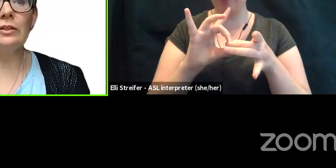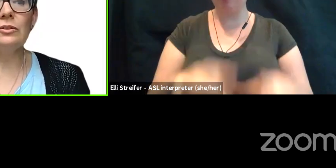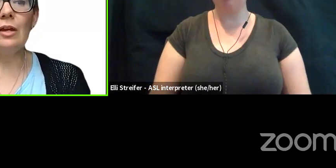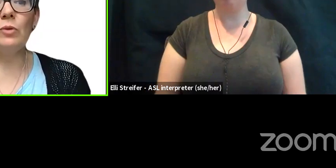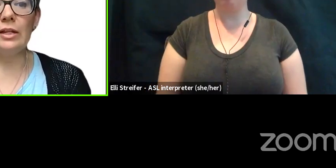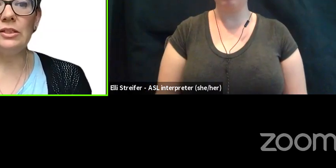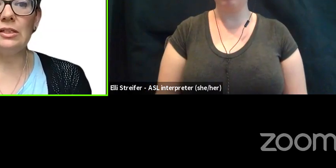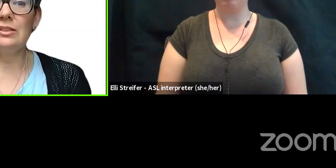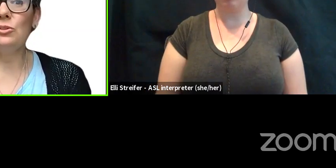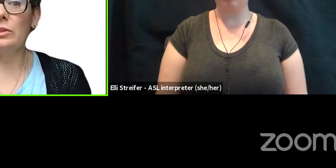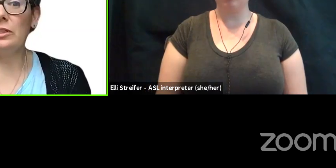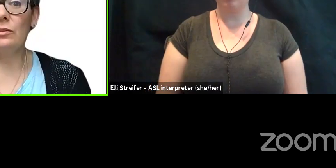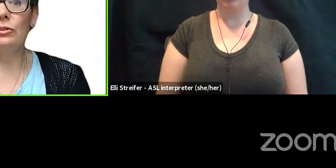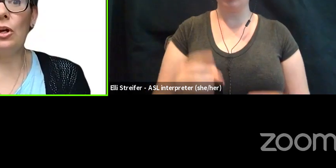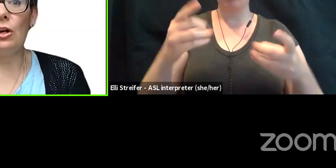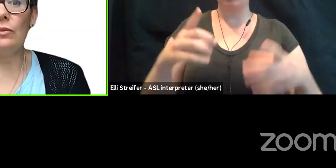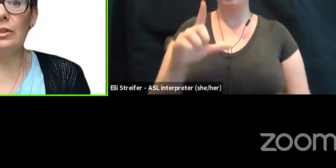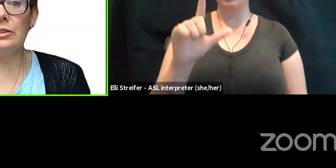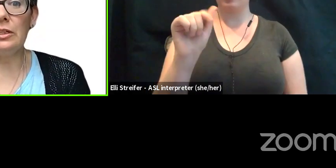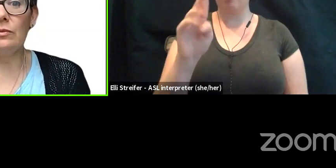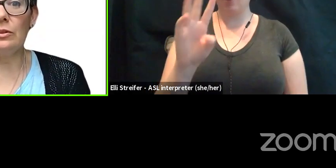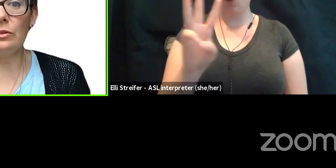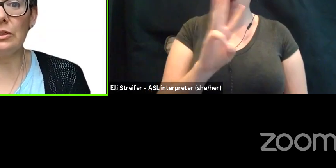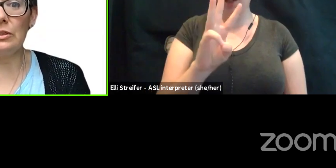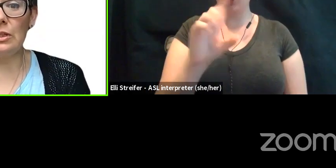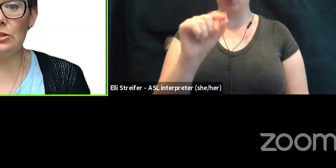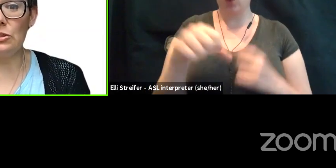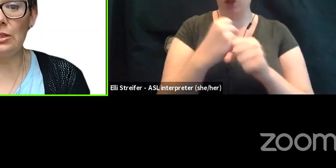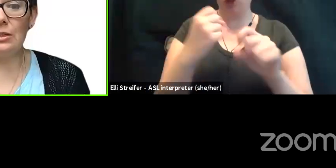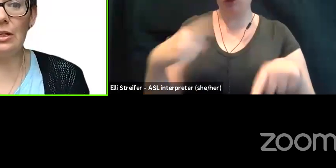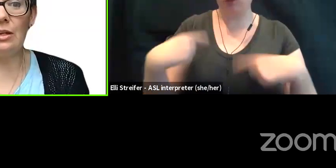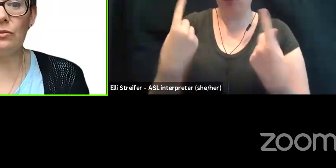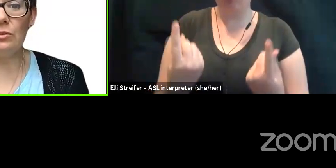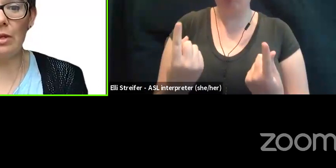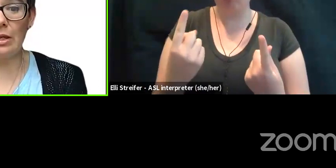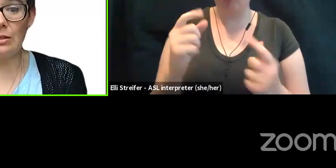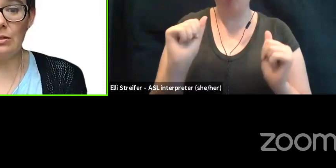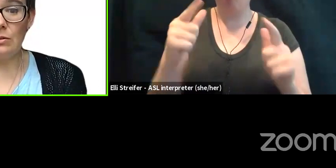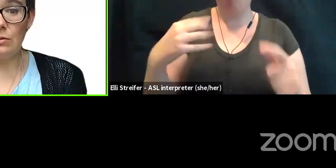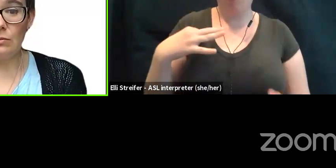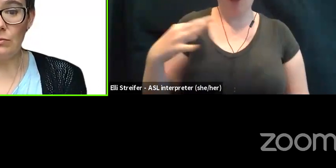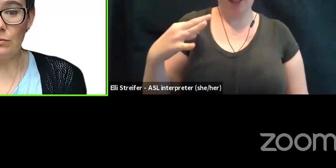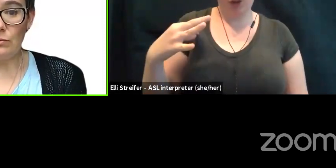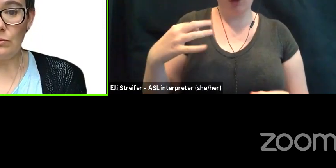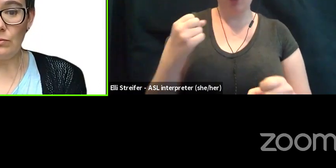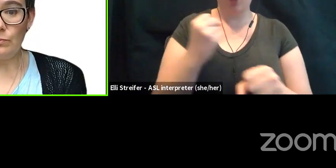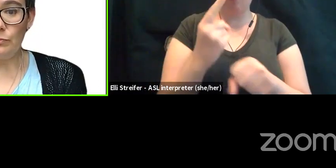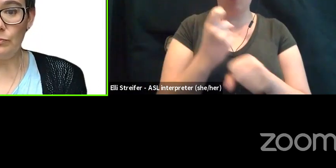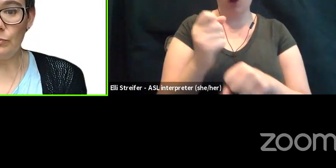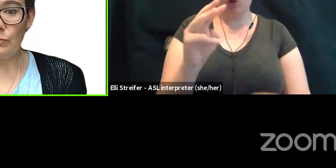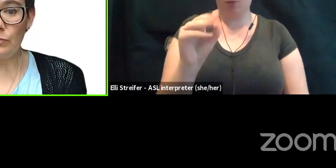The Directors Club West is the 20-year-old all-volunteer run organization every May